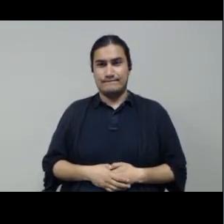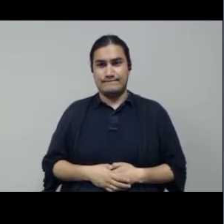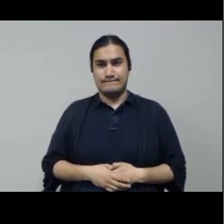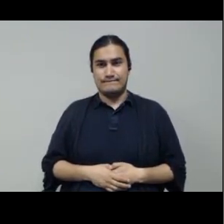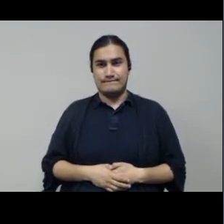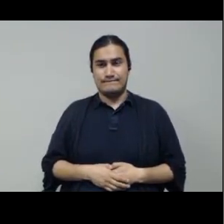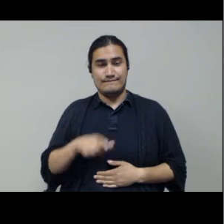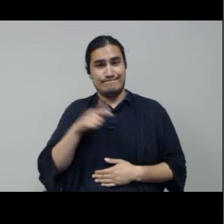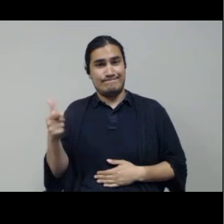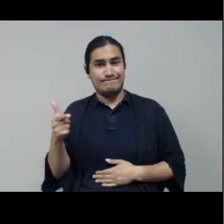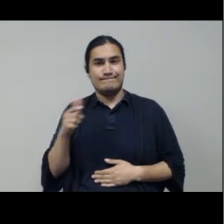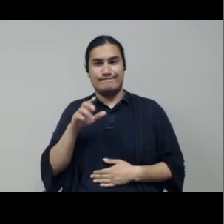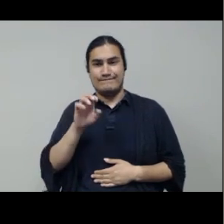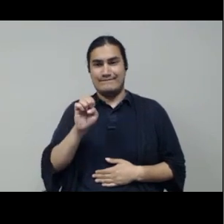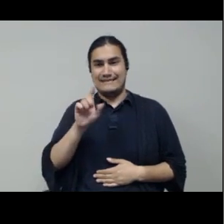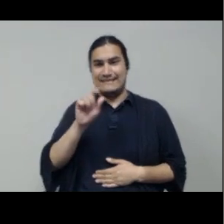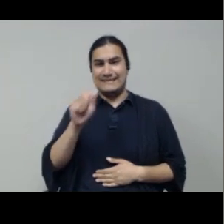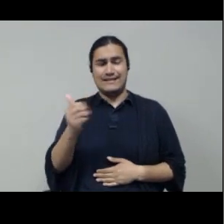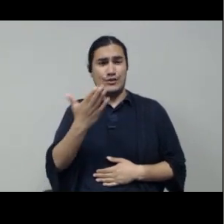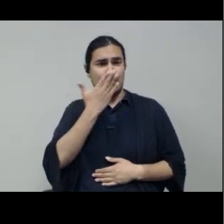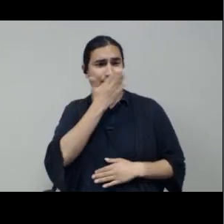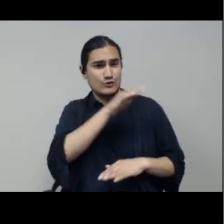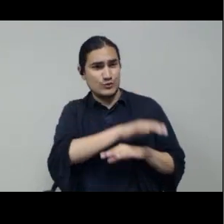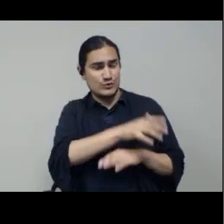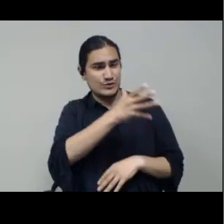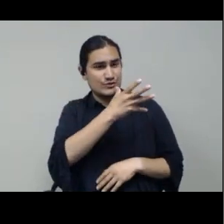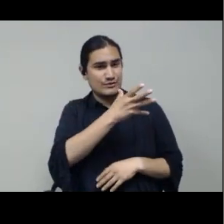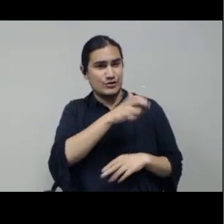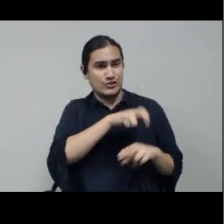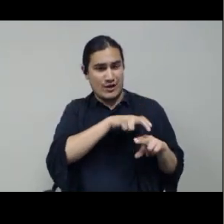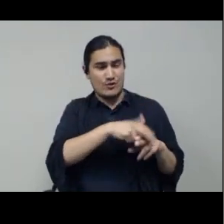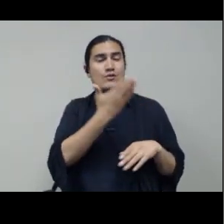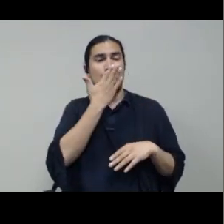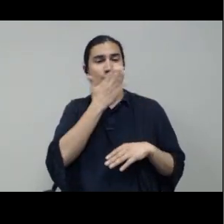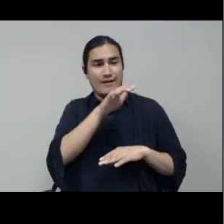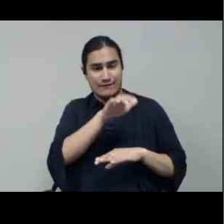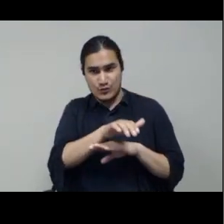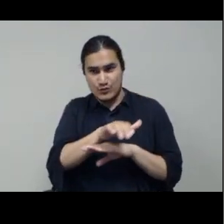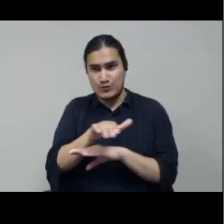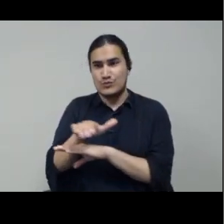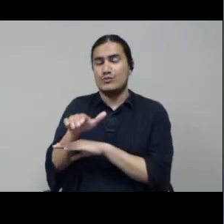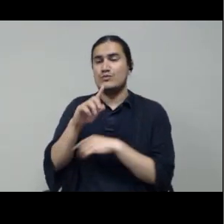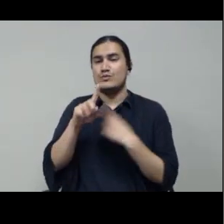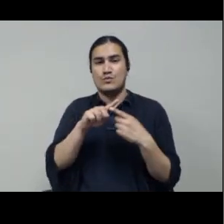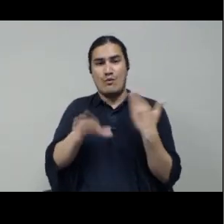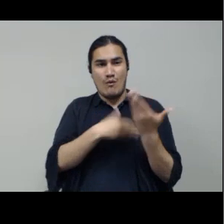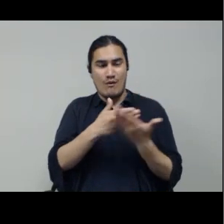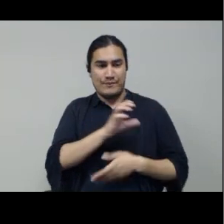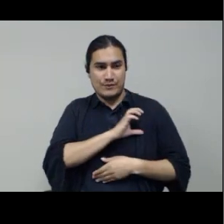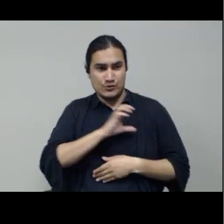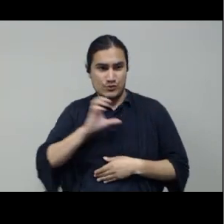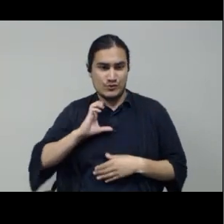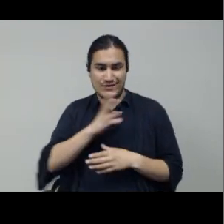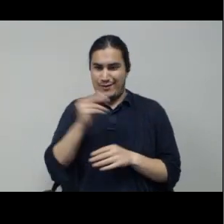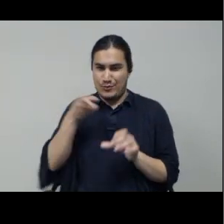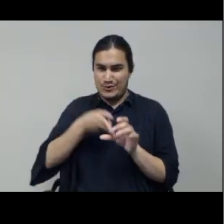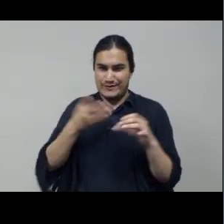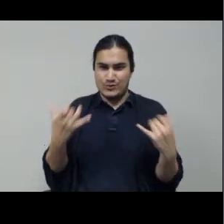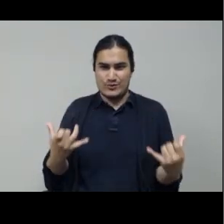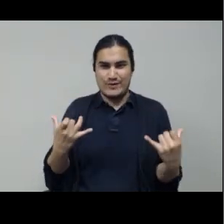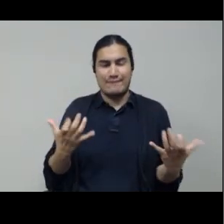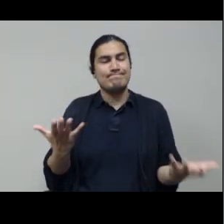Good afternoon, Chair Eager. Thank you. Good afternoon to all the commissioners and participants today.